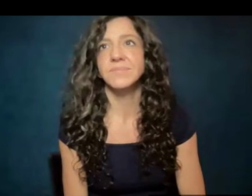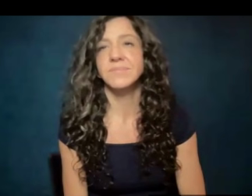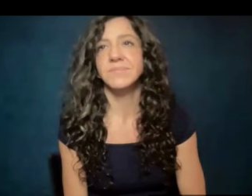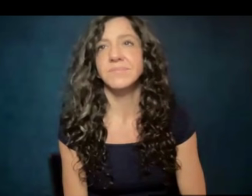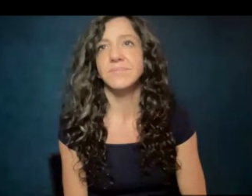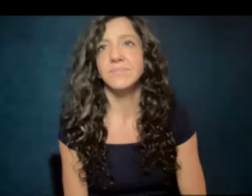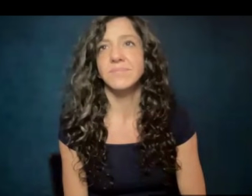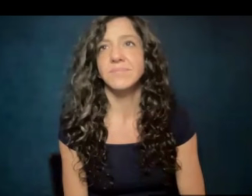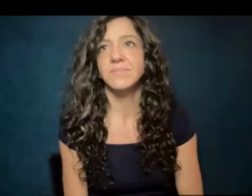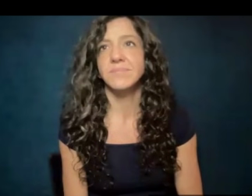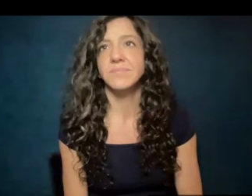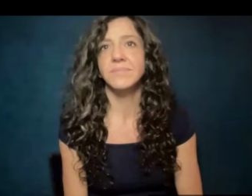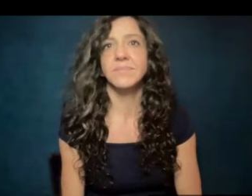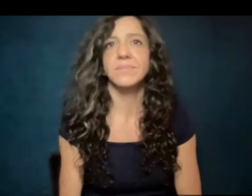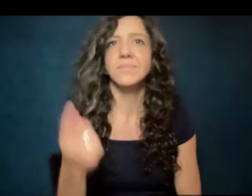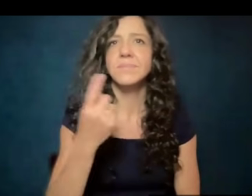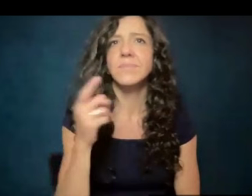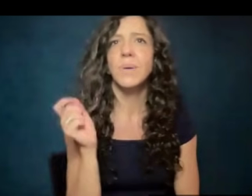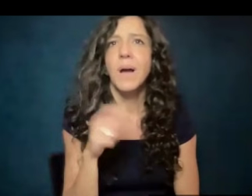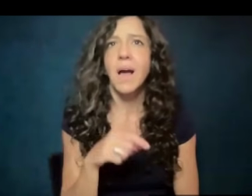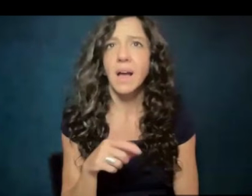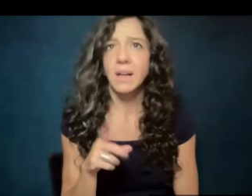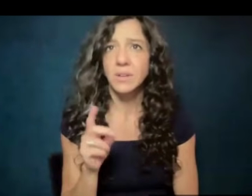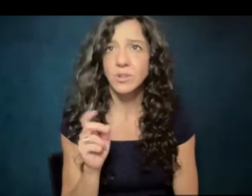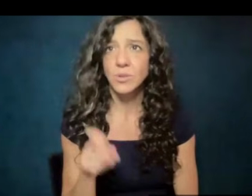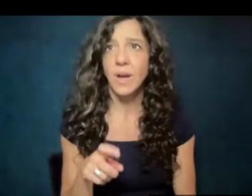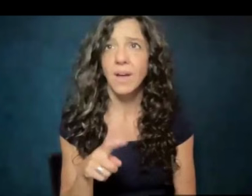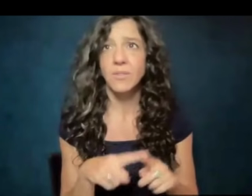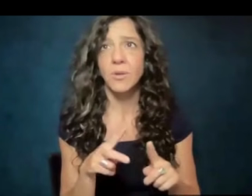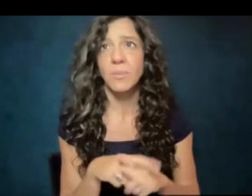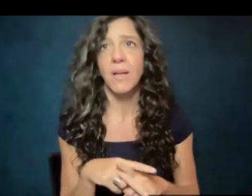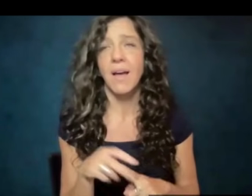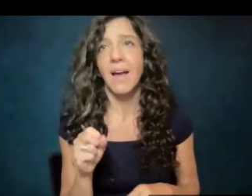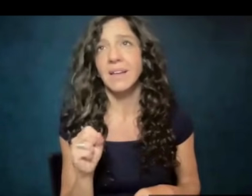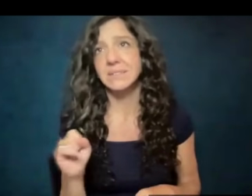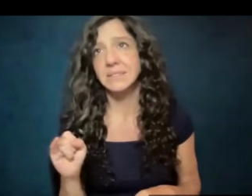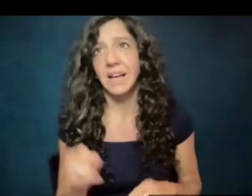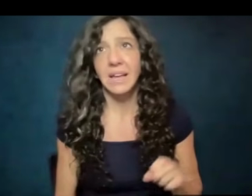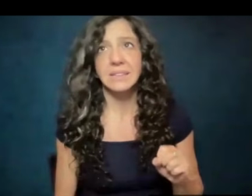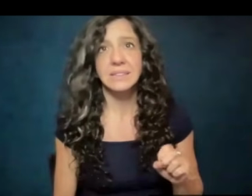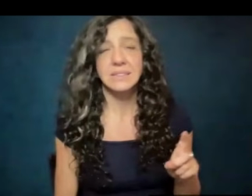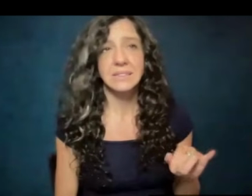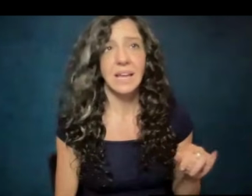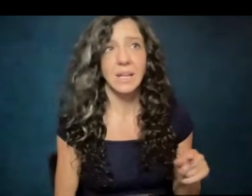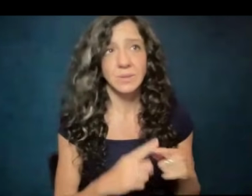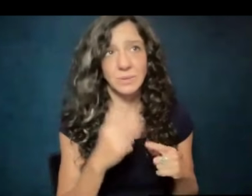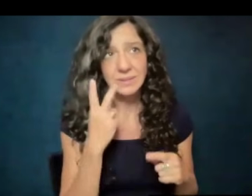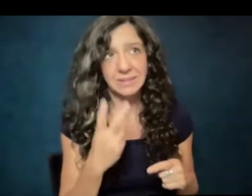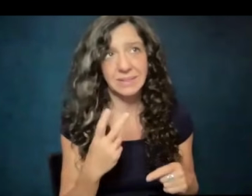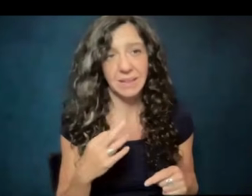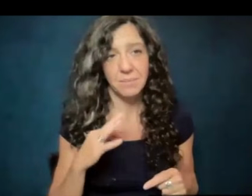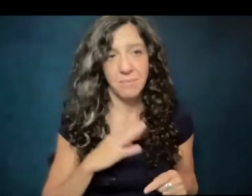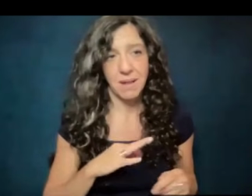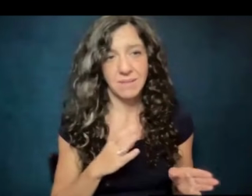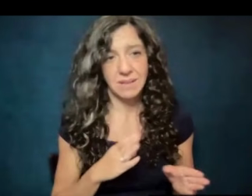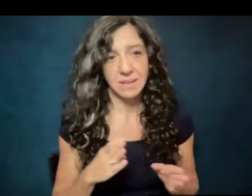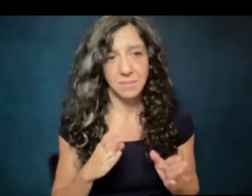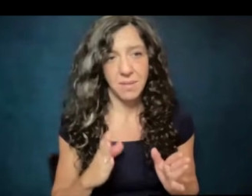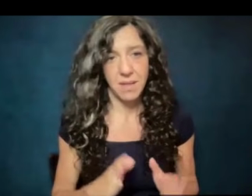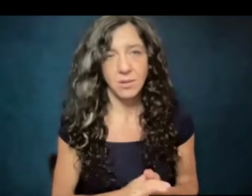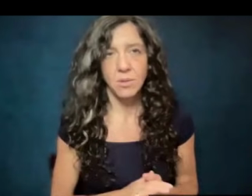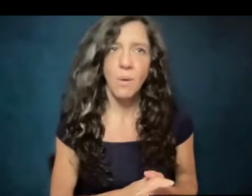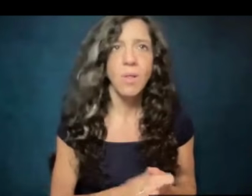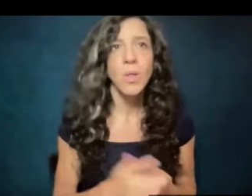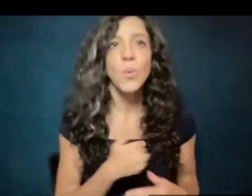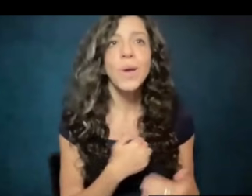do you have to apply for SSI or SSDI to see a benefits planner? So there are work incentives planners in